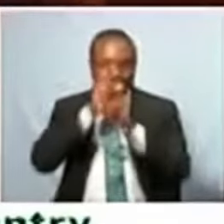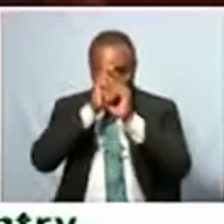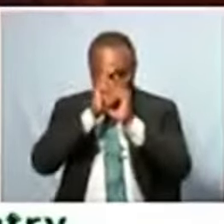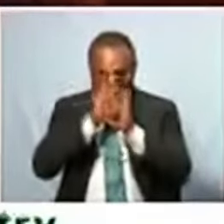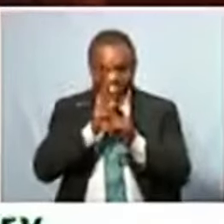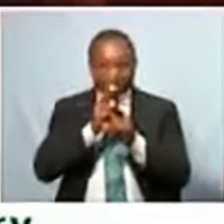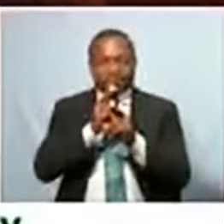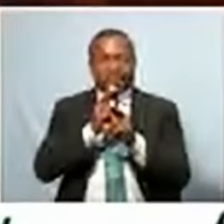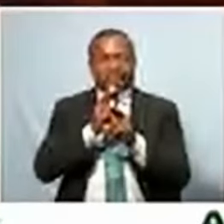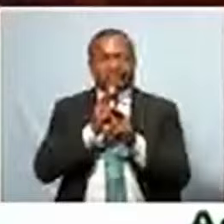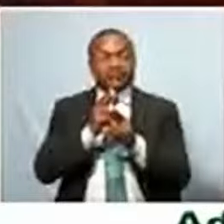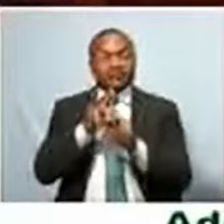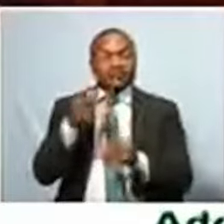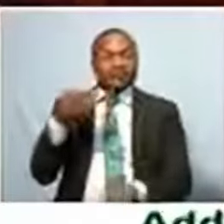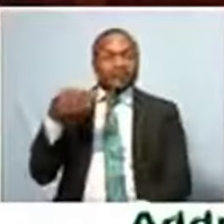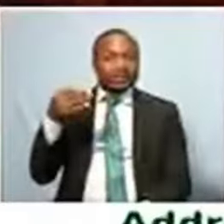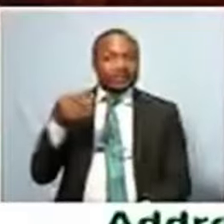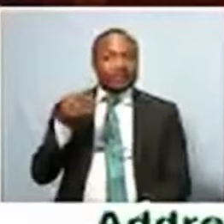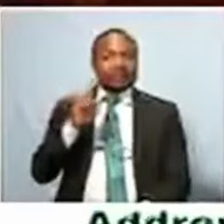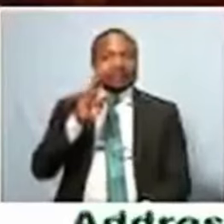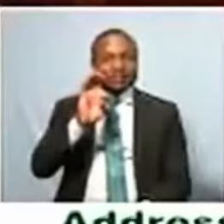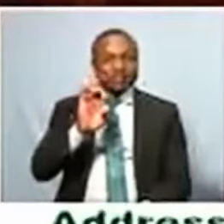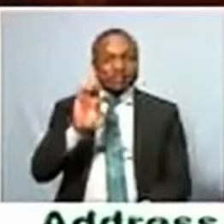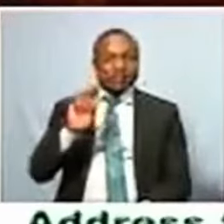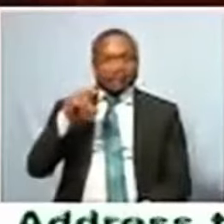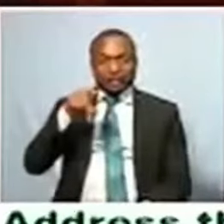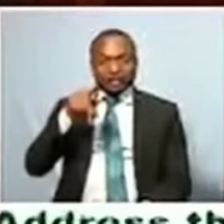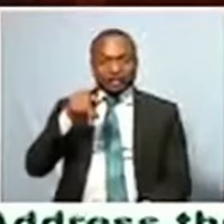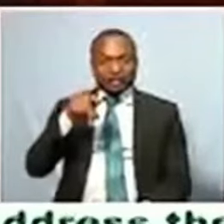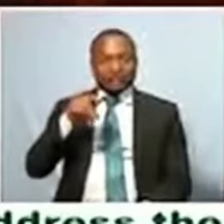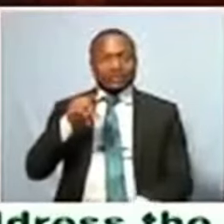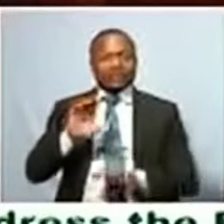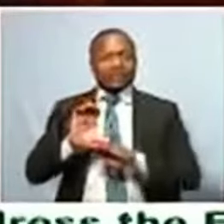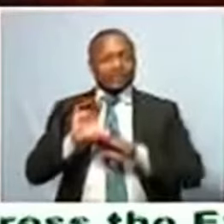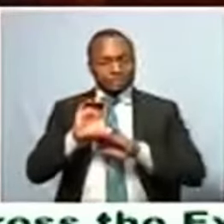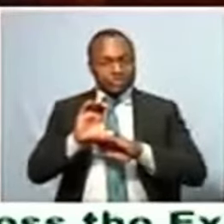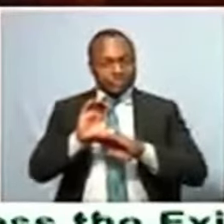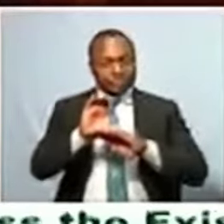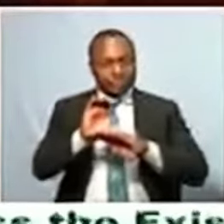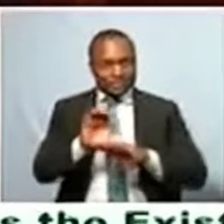Honorable Fuve Mlenga, the MP for Chirubi,